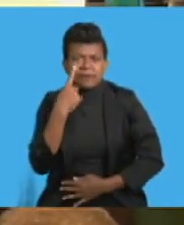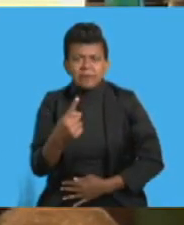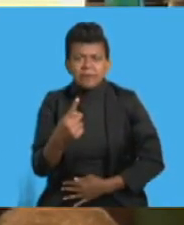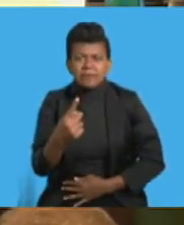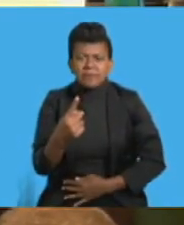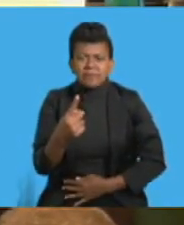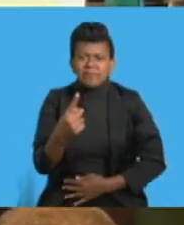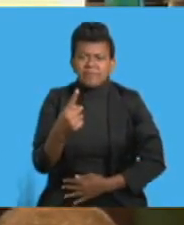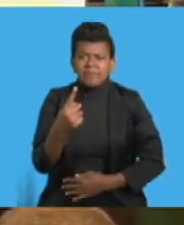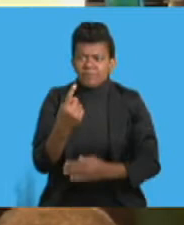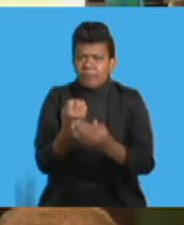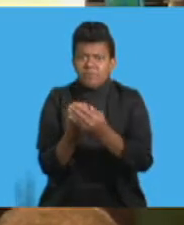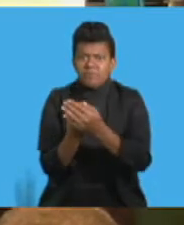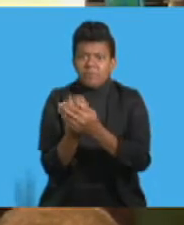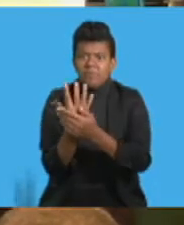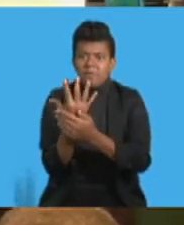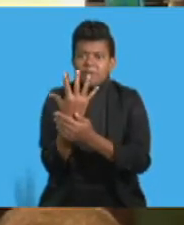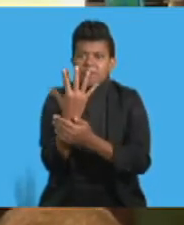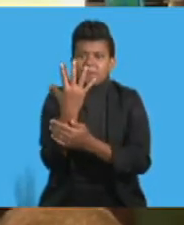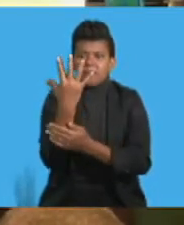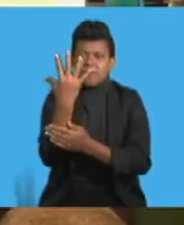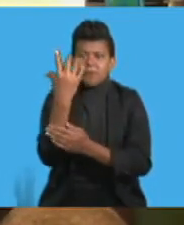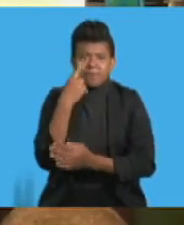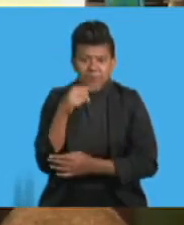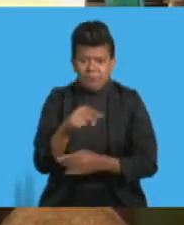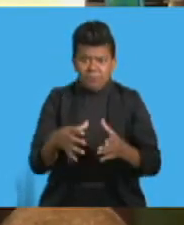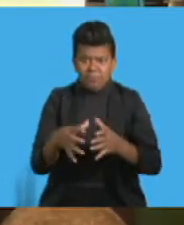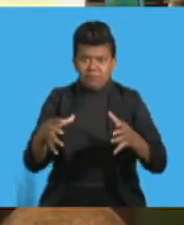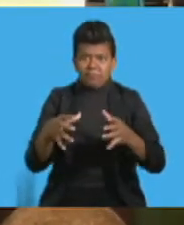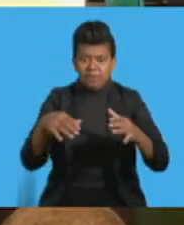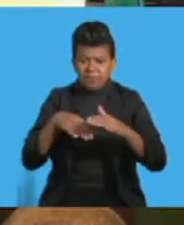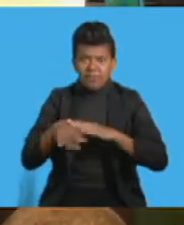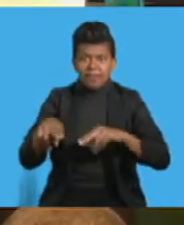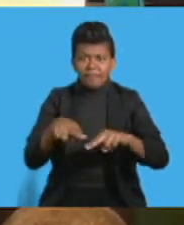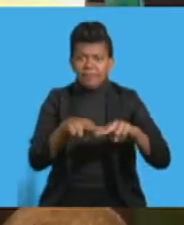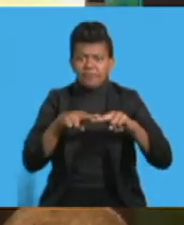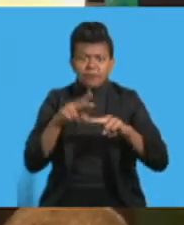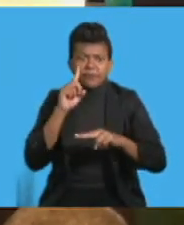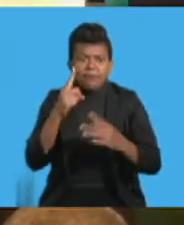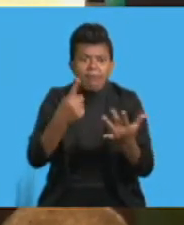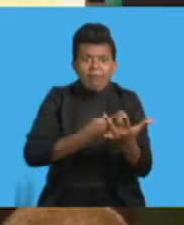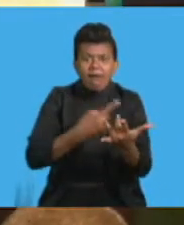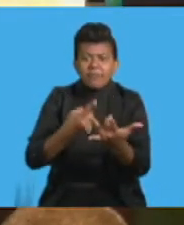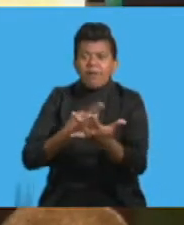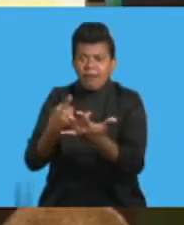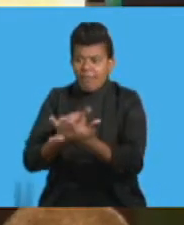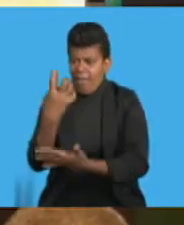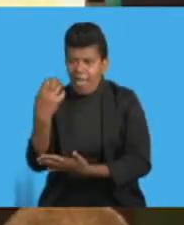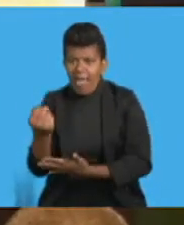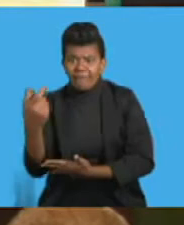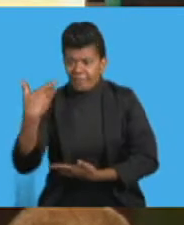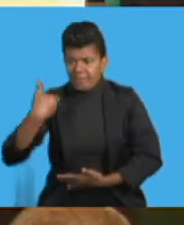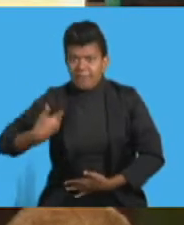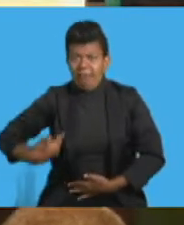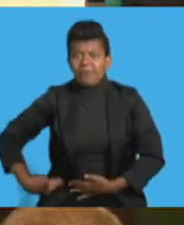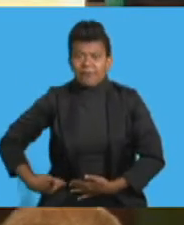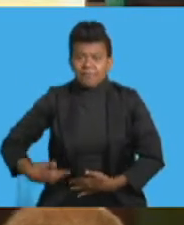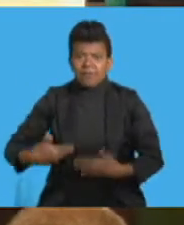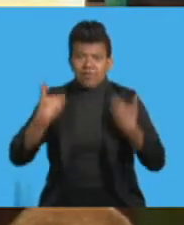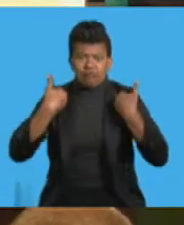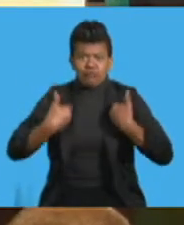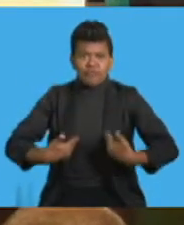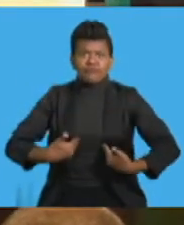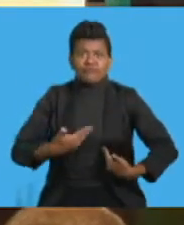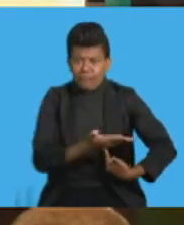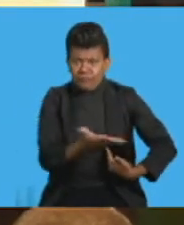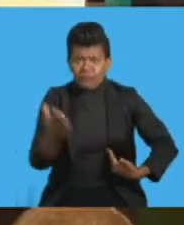you will note that apart from a few countries, oil-producing countries, almost all the countries' growth and development has been as